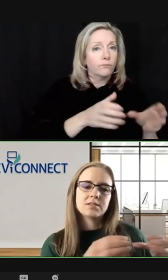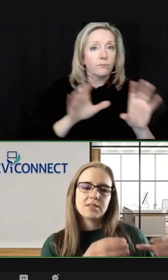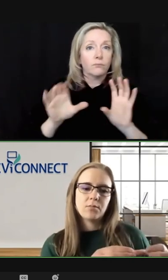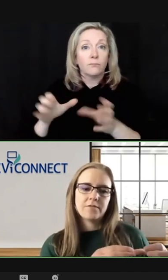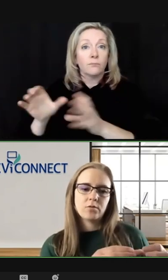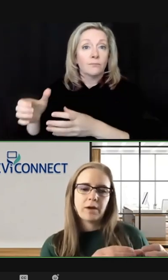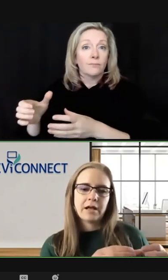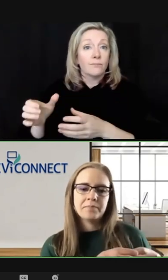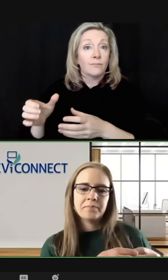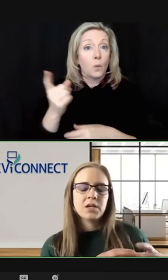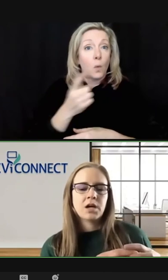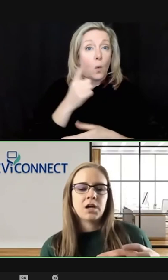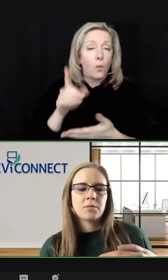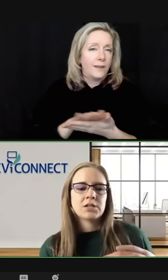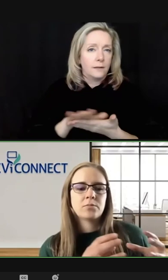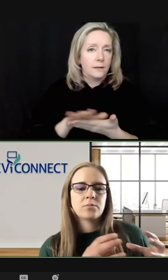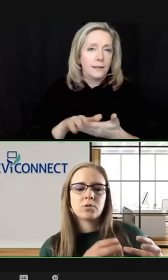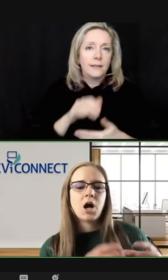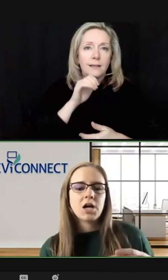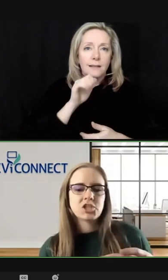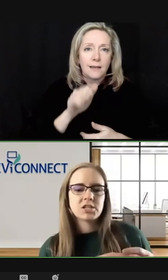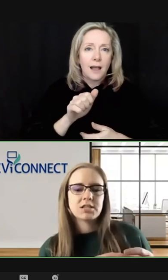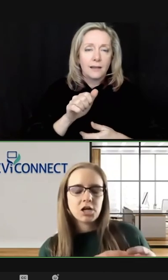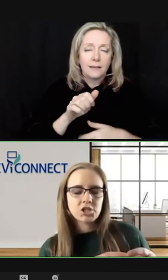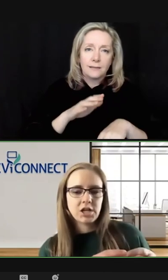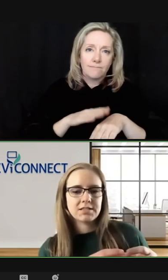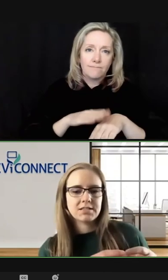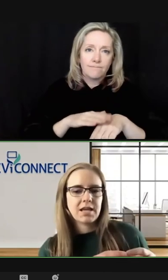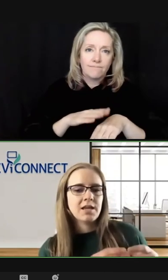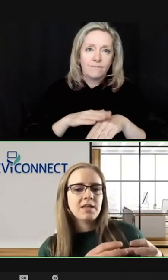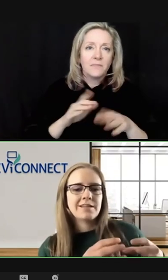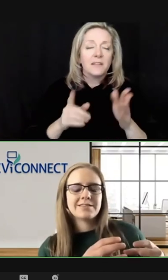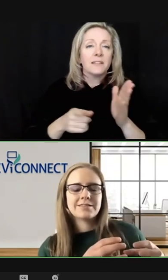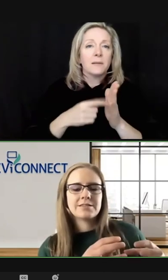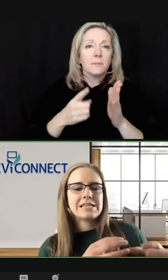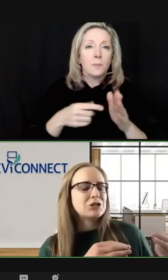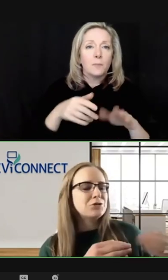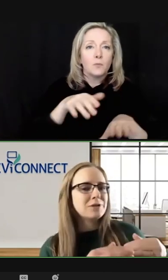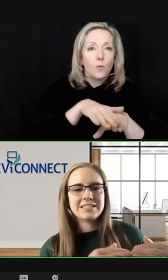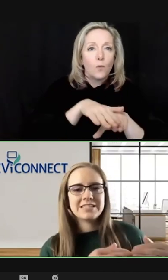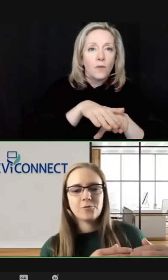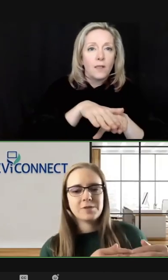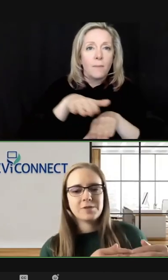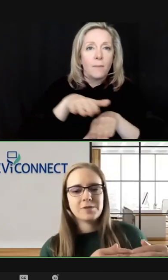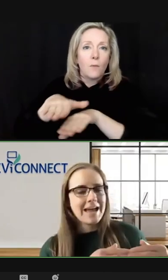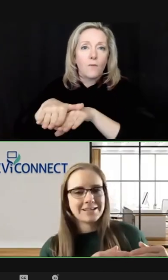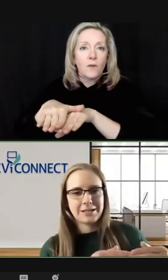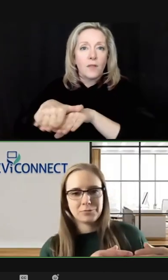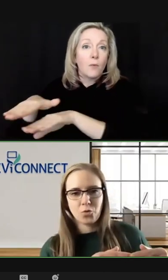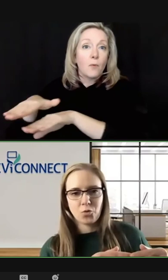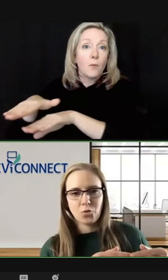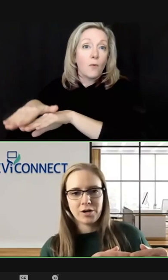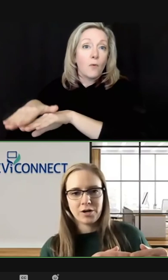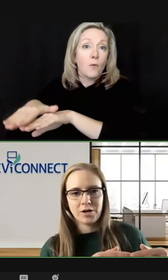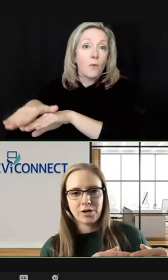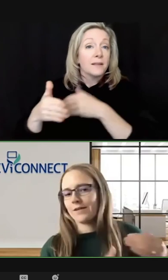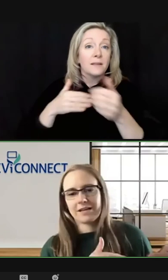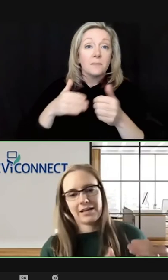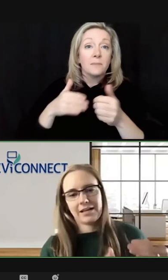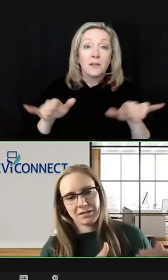into somewhat of a realm, Dr. Roman will caution us to say that 2 kids, even with the exact same